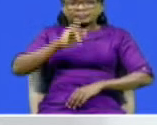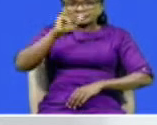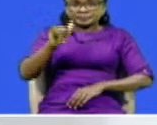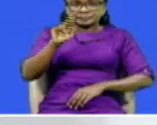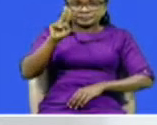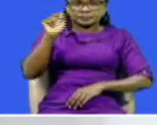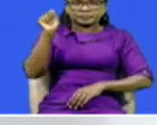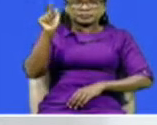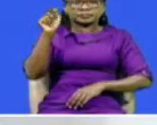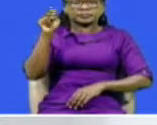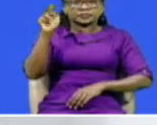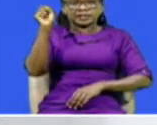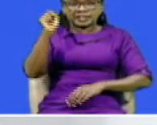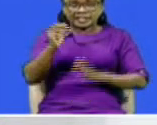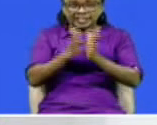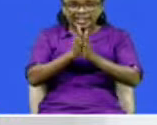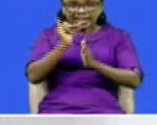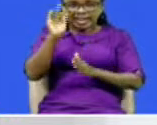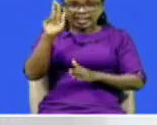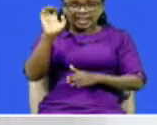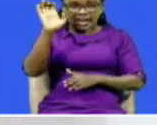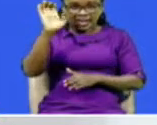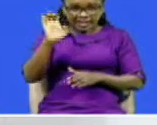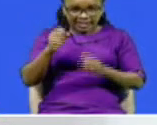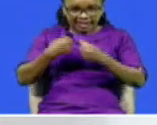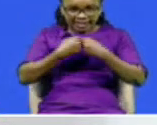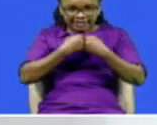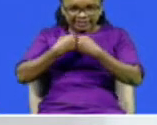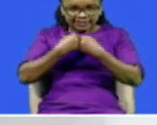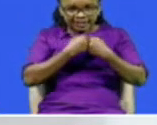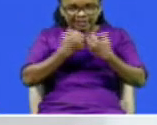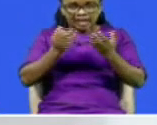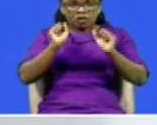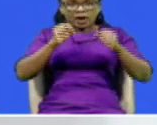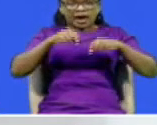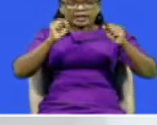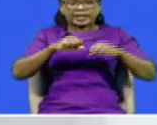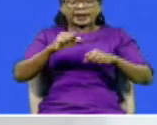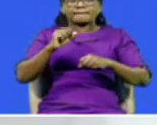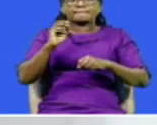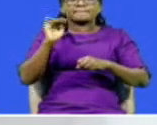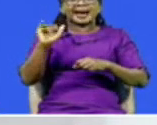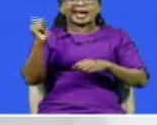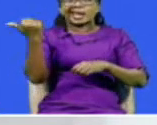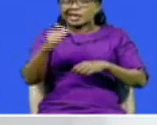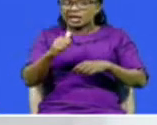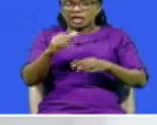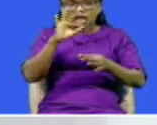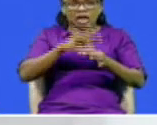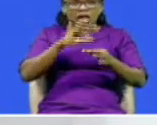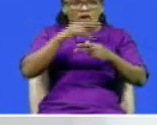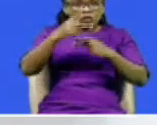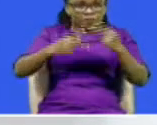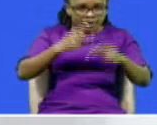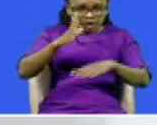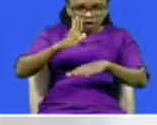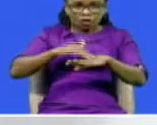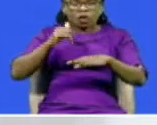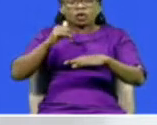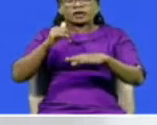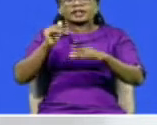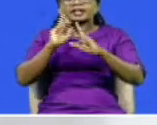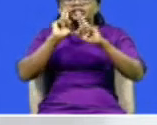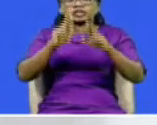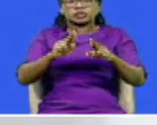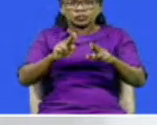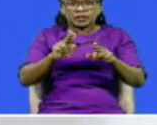Nyangaya and Irene Masit challenged persons who might be aggrieved by any electoral processes or poll outcomes to